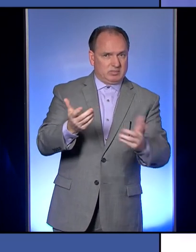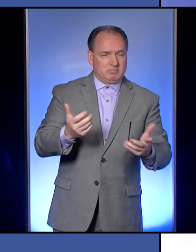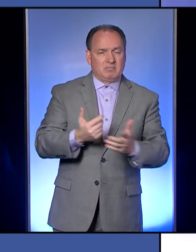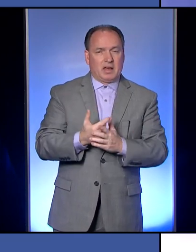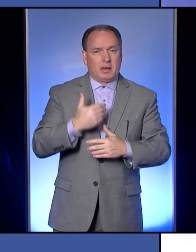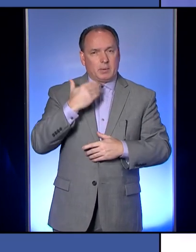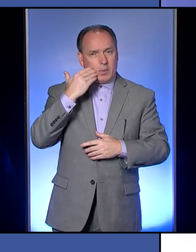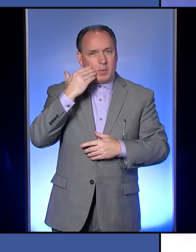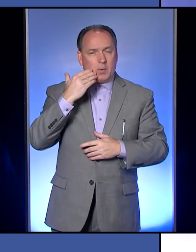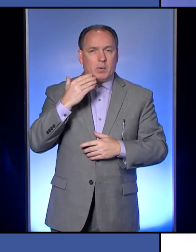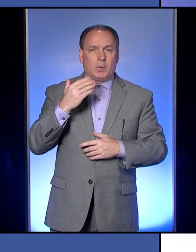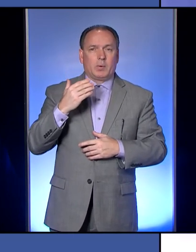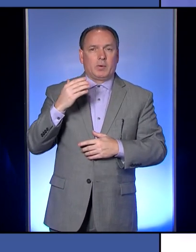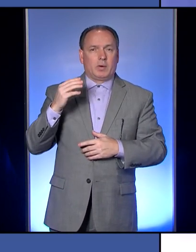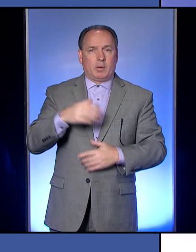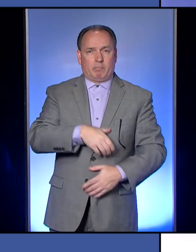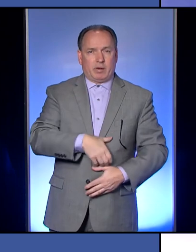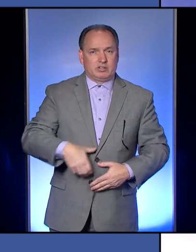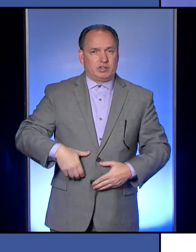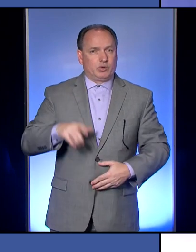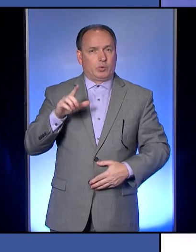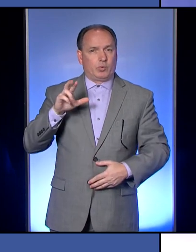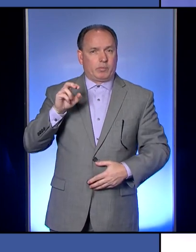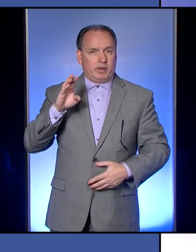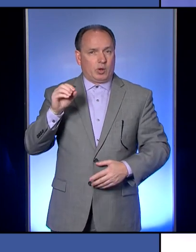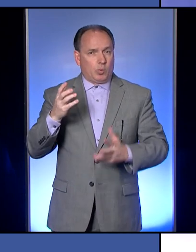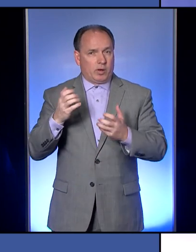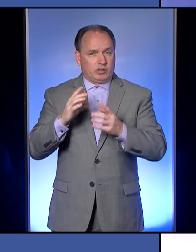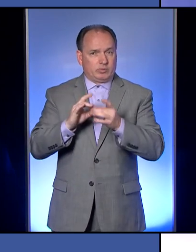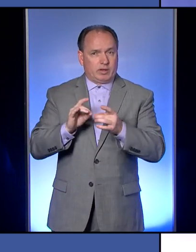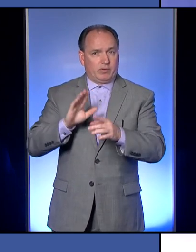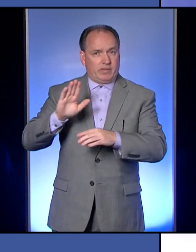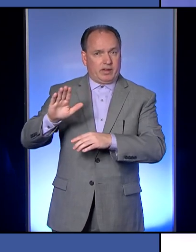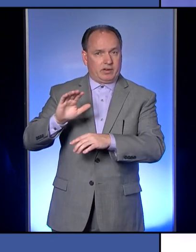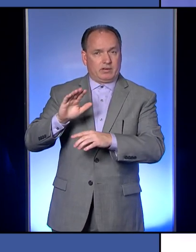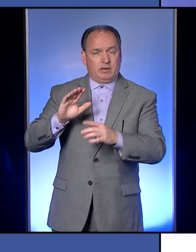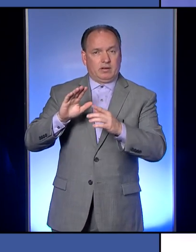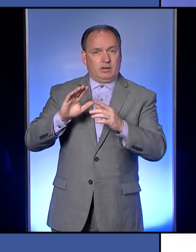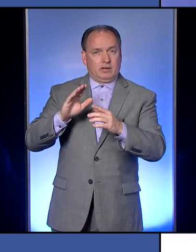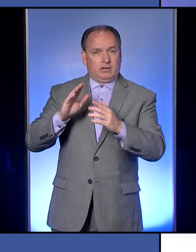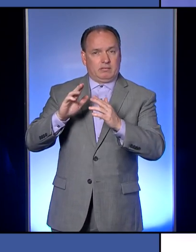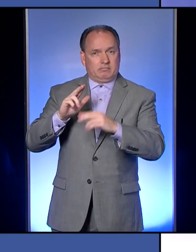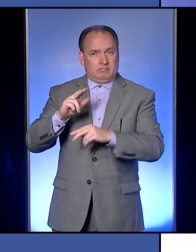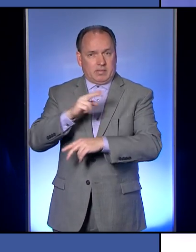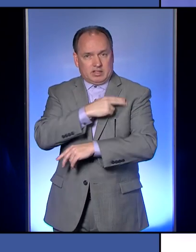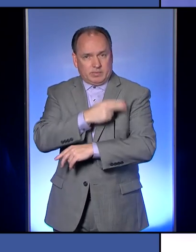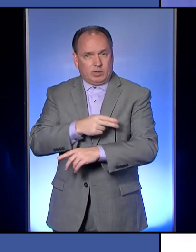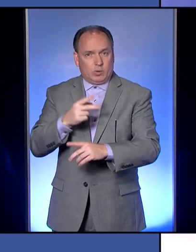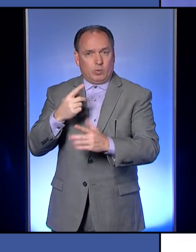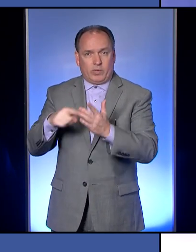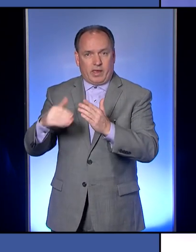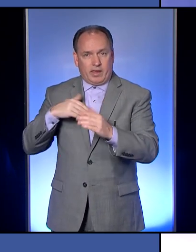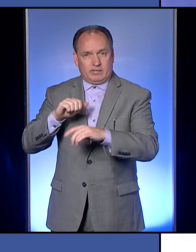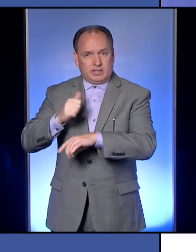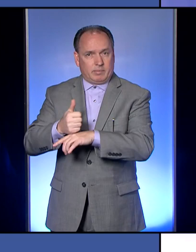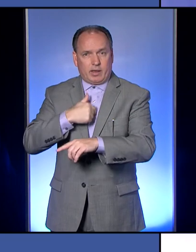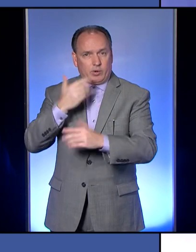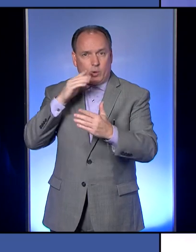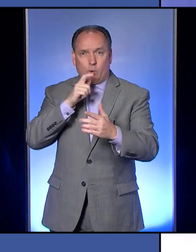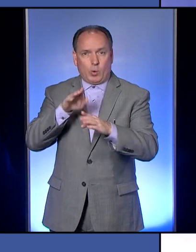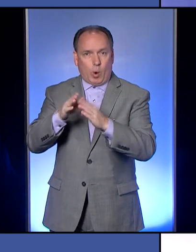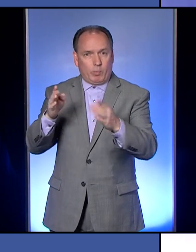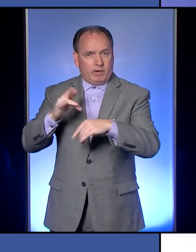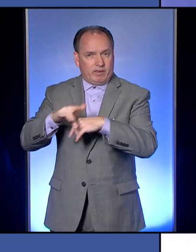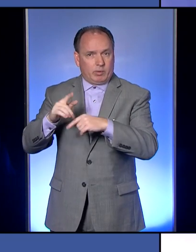I know Monsignor Rubino may want to speak to the facility that they have set up, and I don't know whether who that's open to, but I